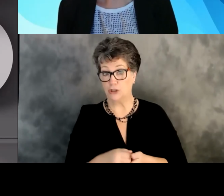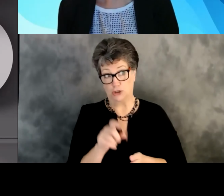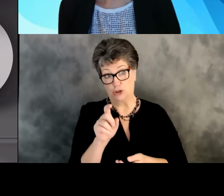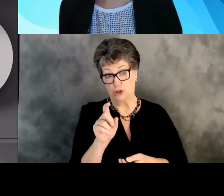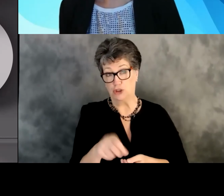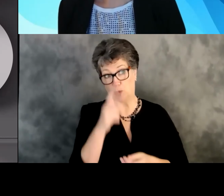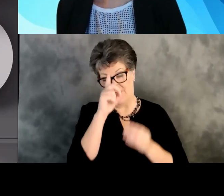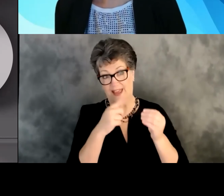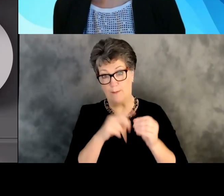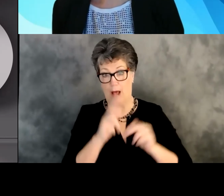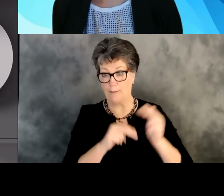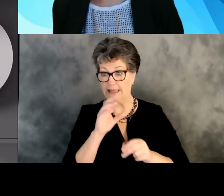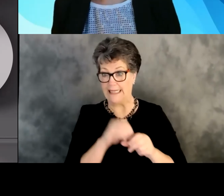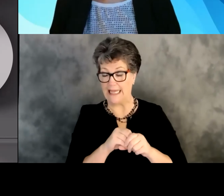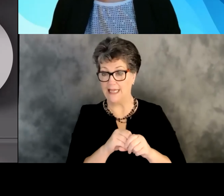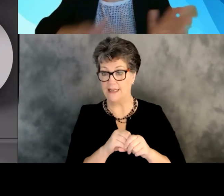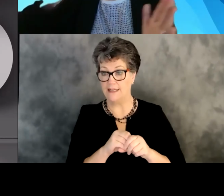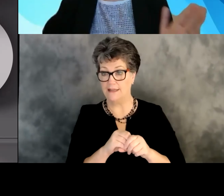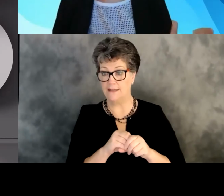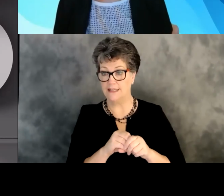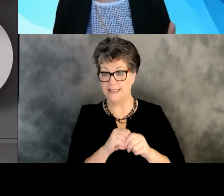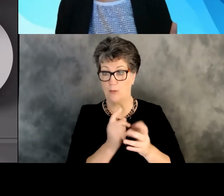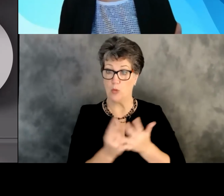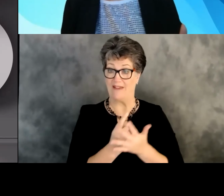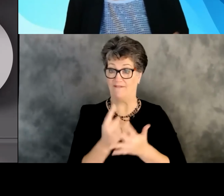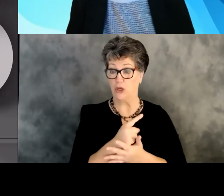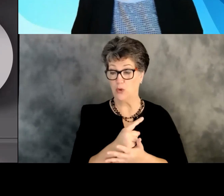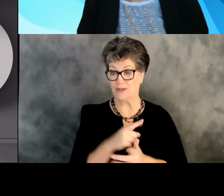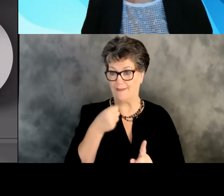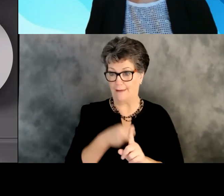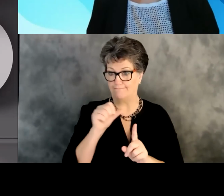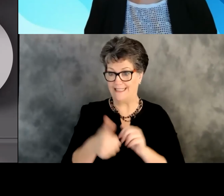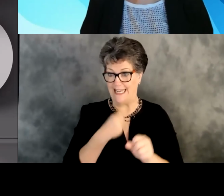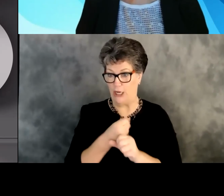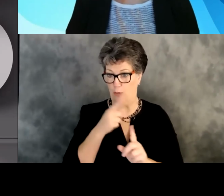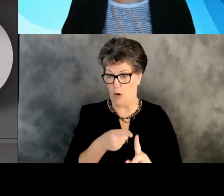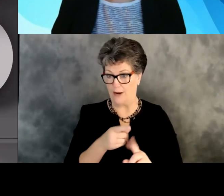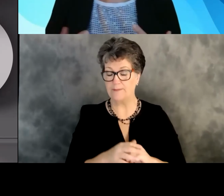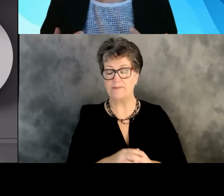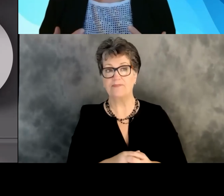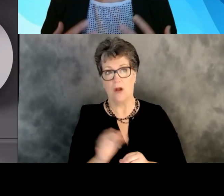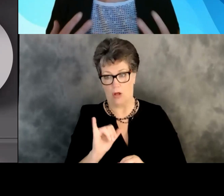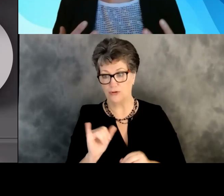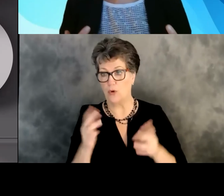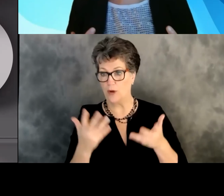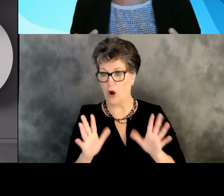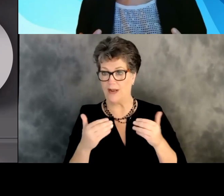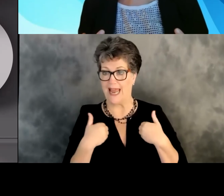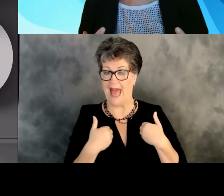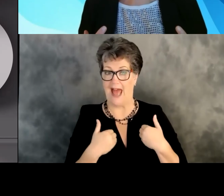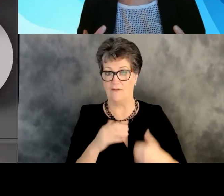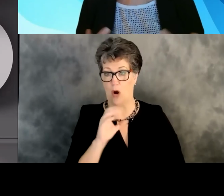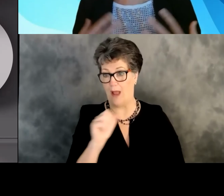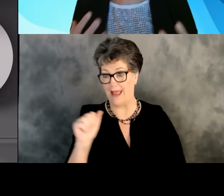should we think about building in some reviews at that 10-year point Of course, we also already have the Older Americans